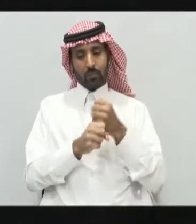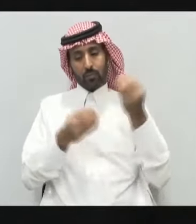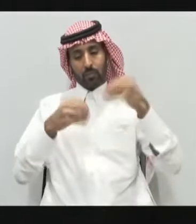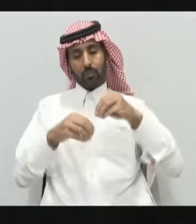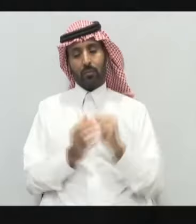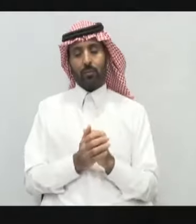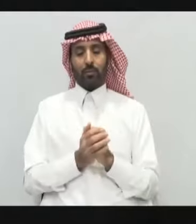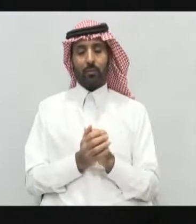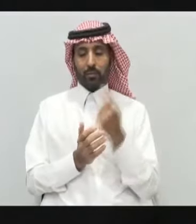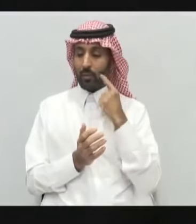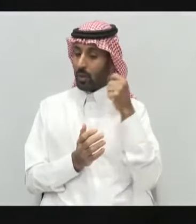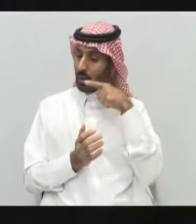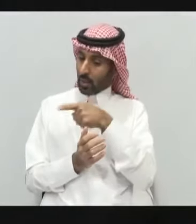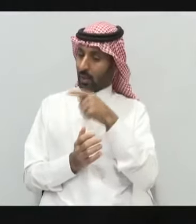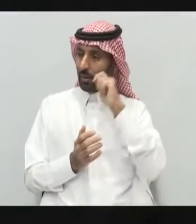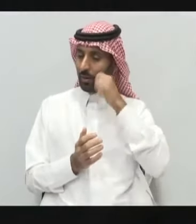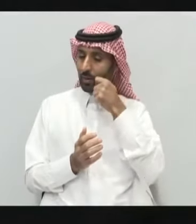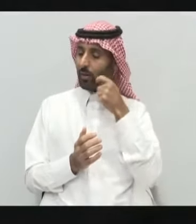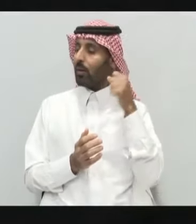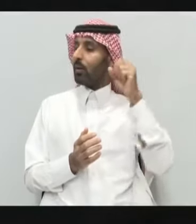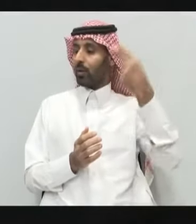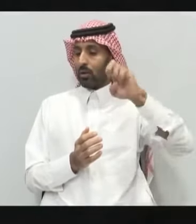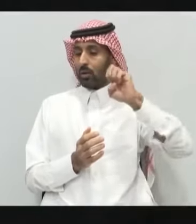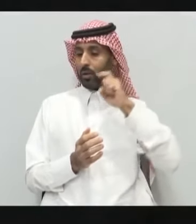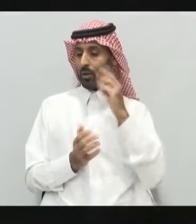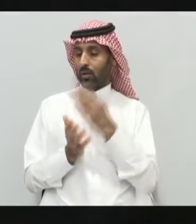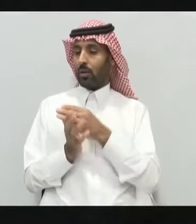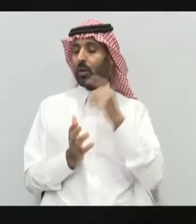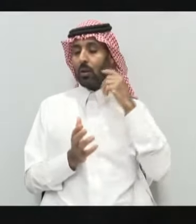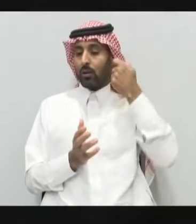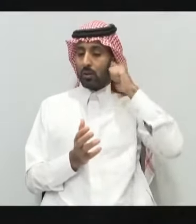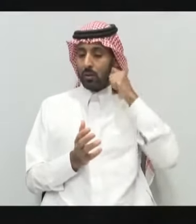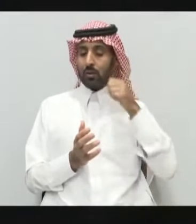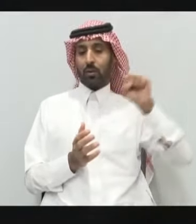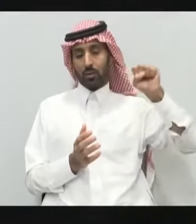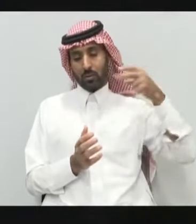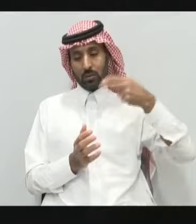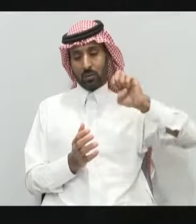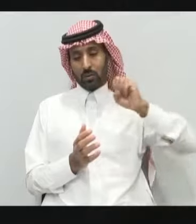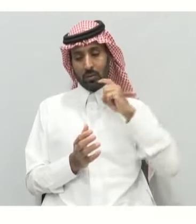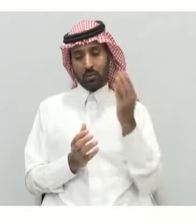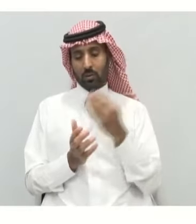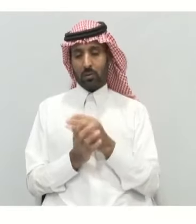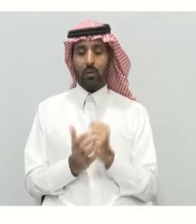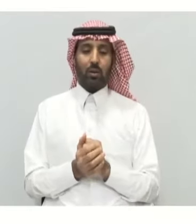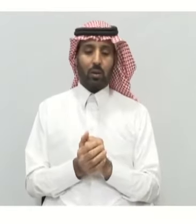would say he speaks, she speaks. And we will have, or we will see more example of